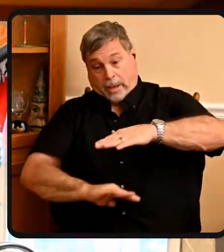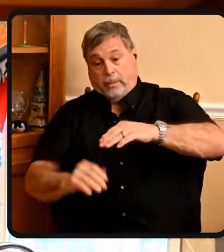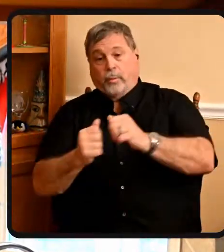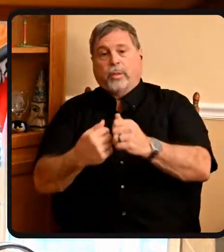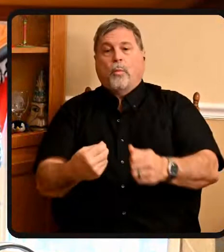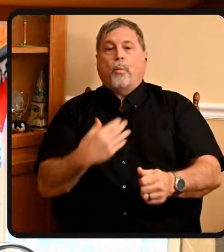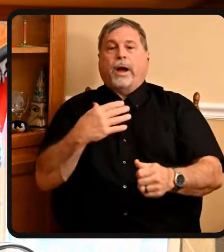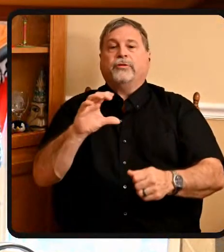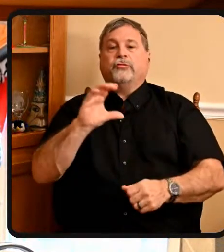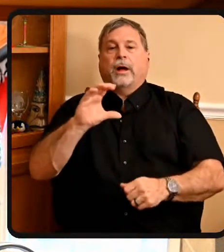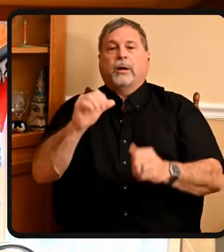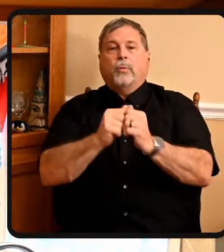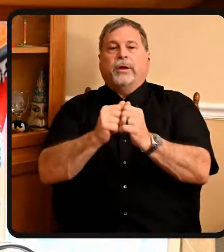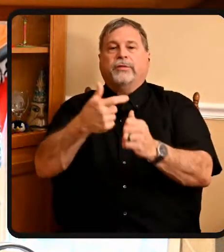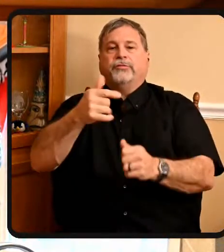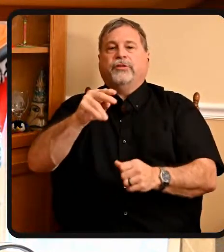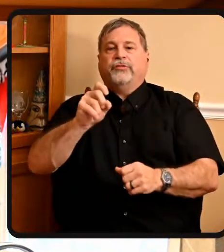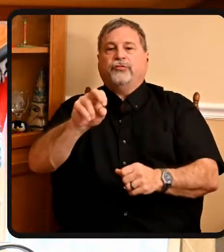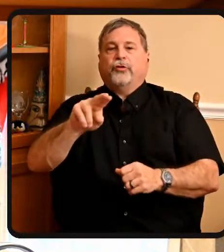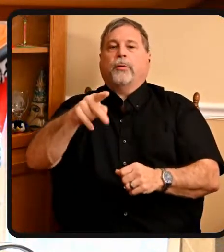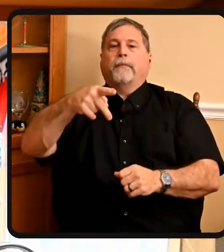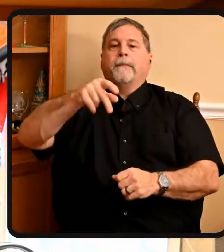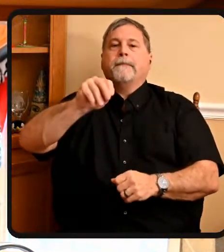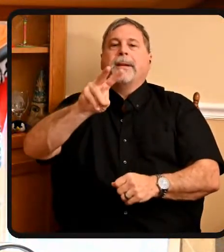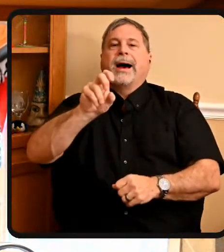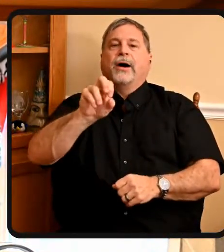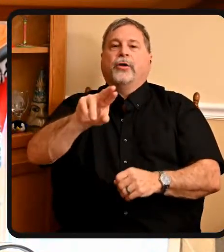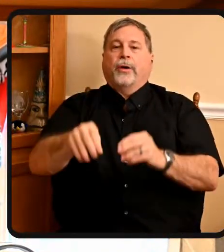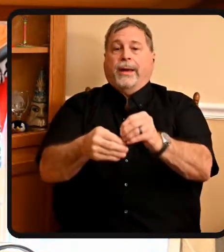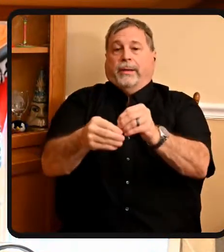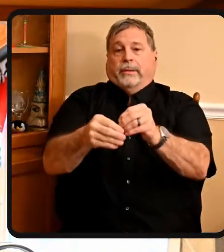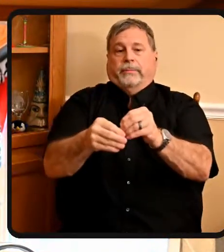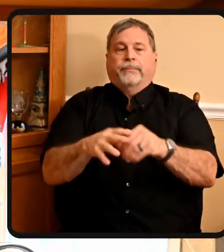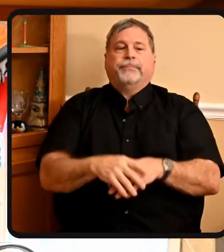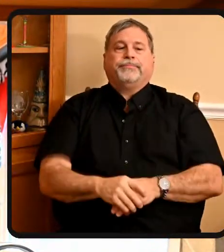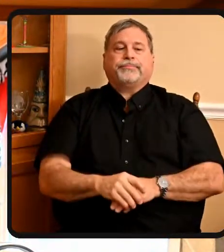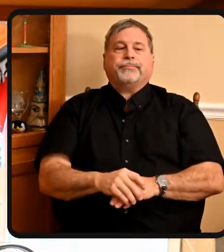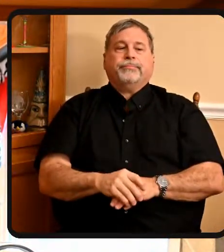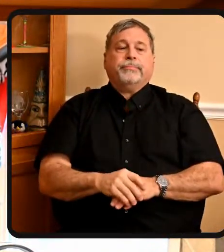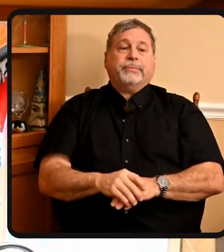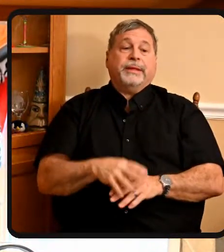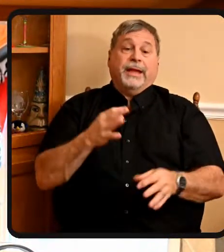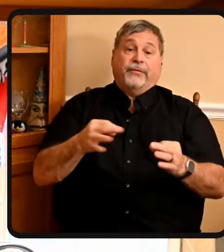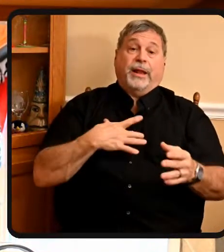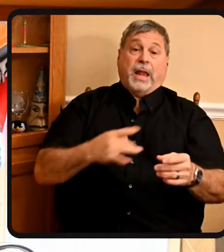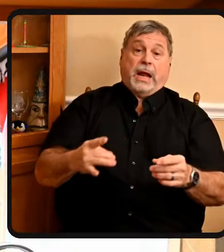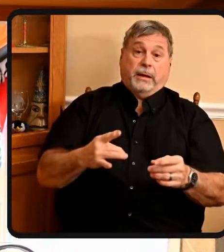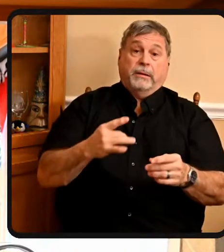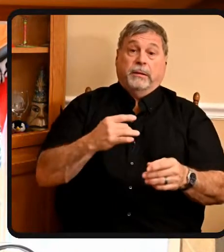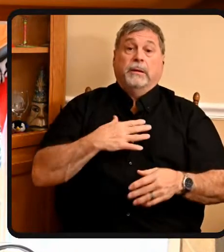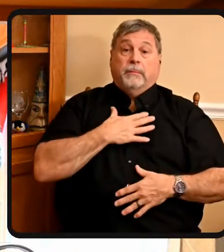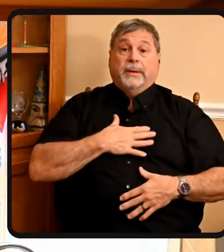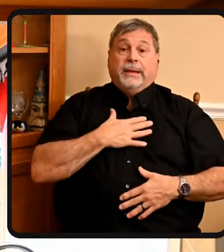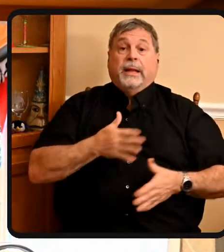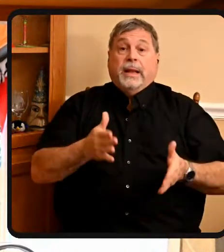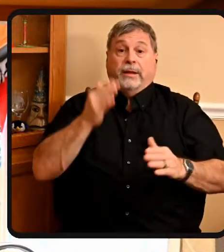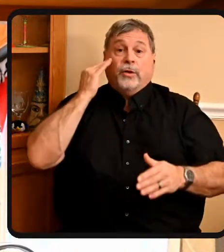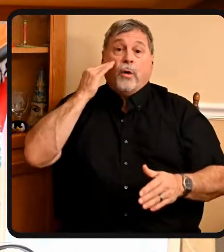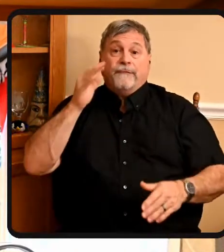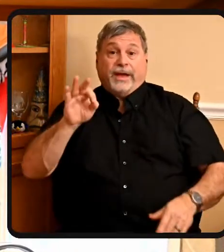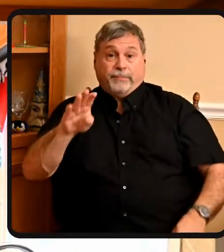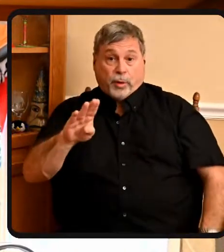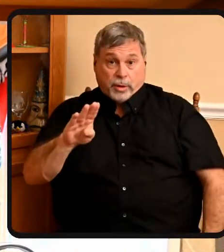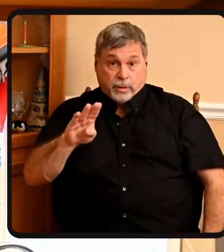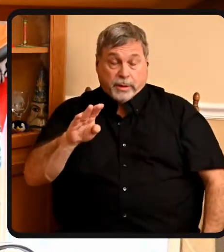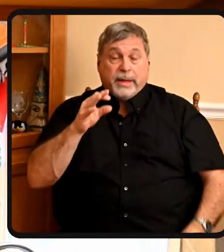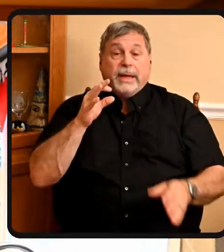going to do the bottom with a white chocolate that has ginger powder mixed in as its dredge. So if you like this, please